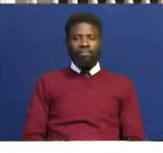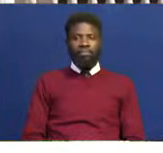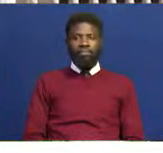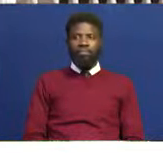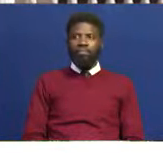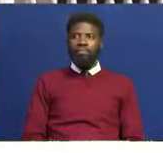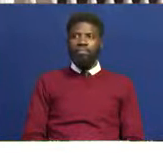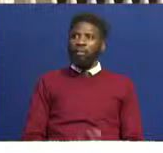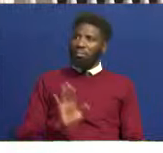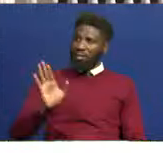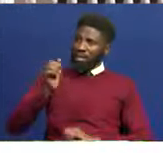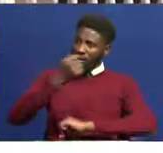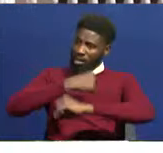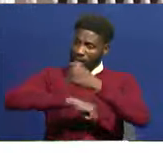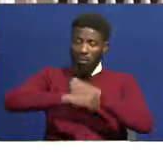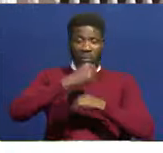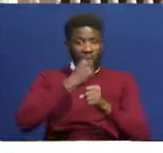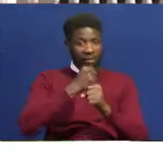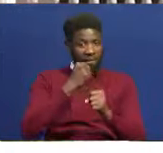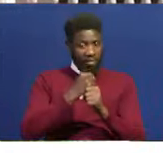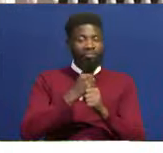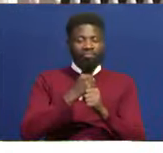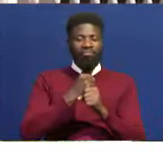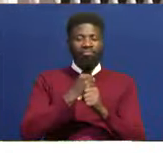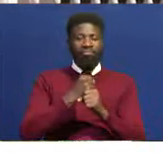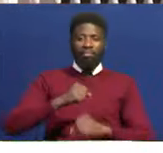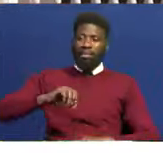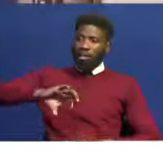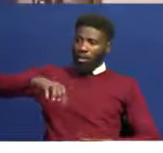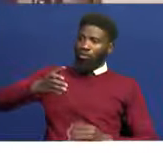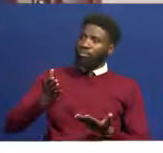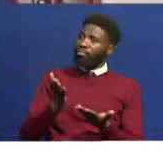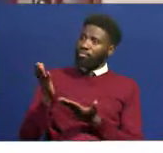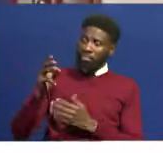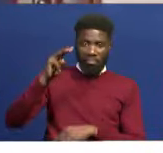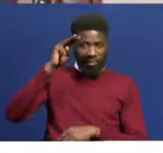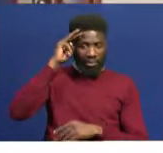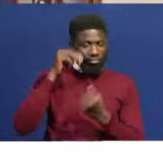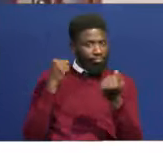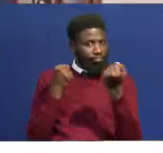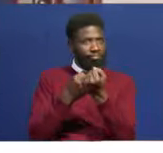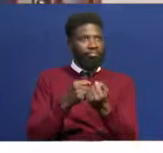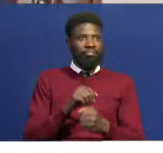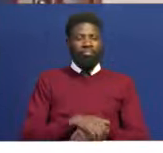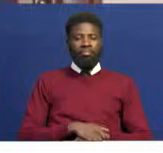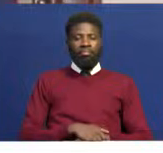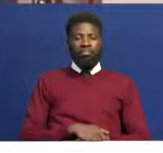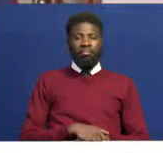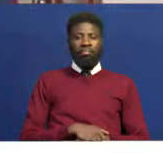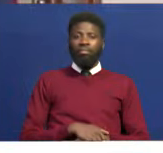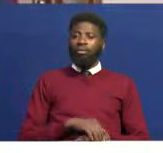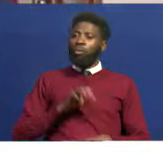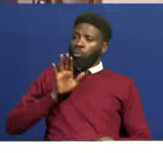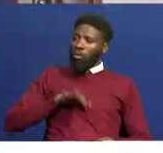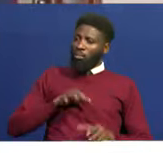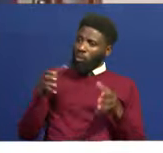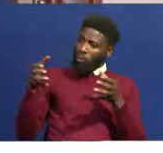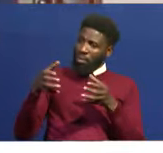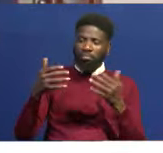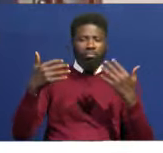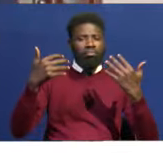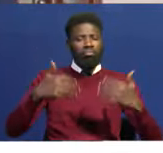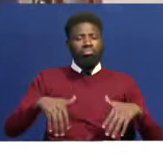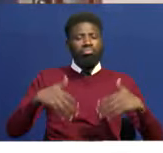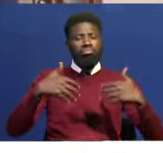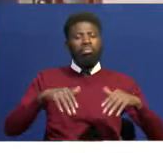The efforts received backing from the host county's administration. Where is it women play a very critical role, not only